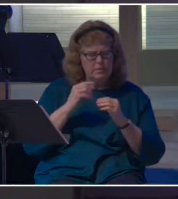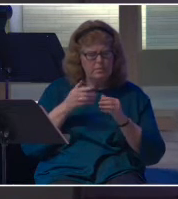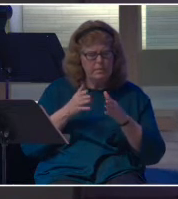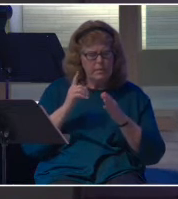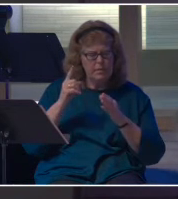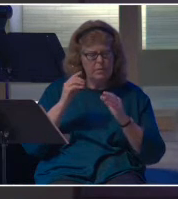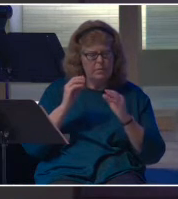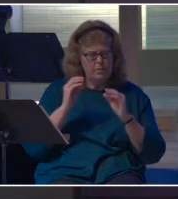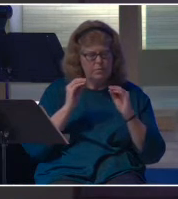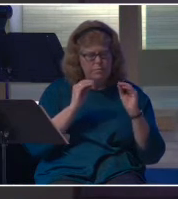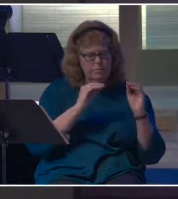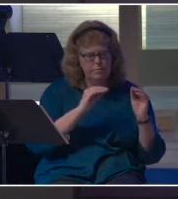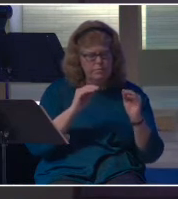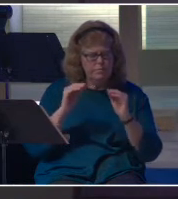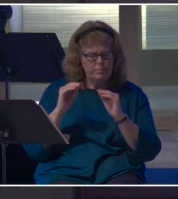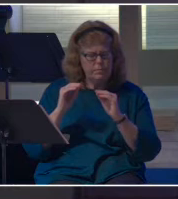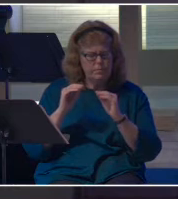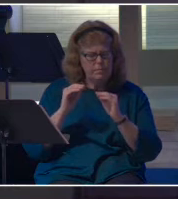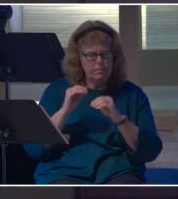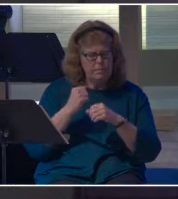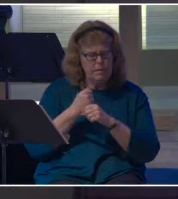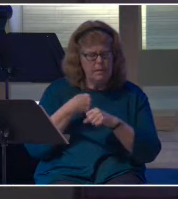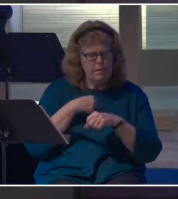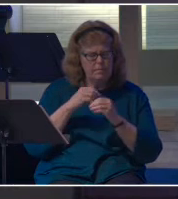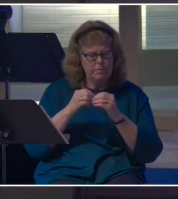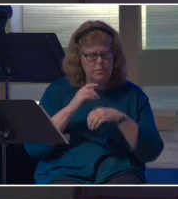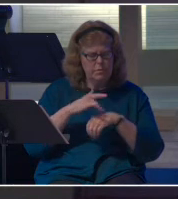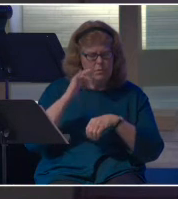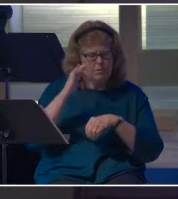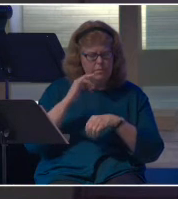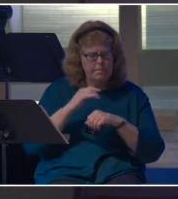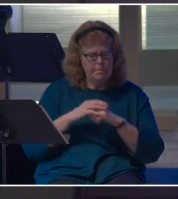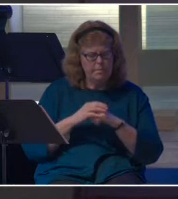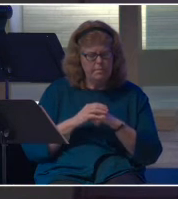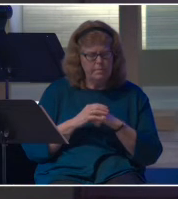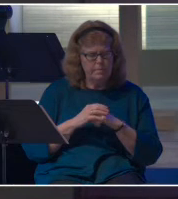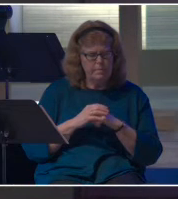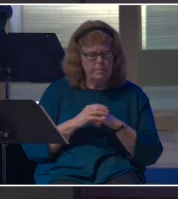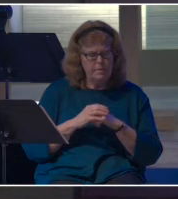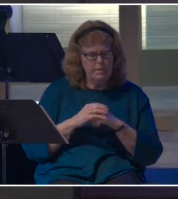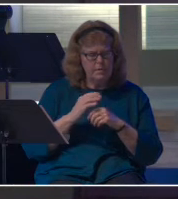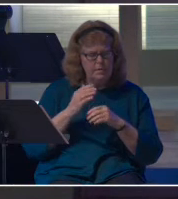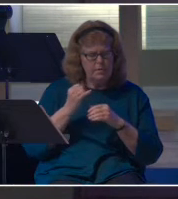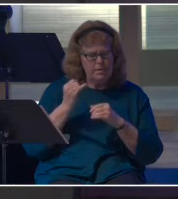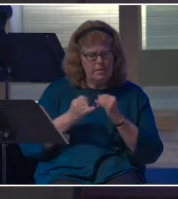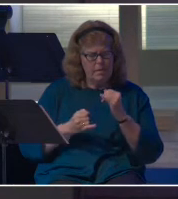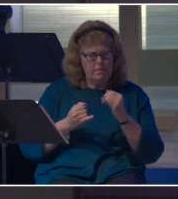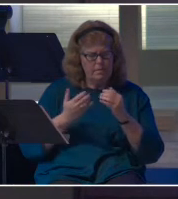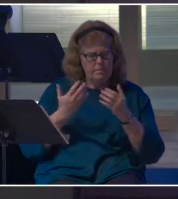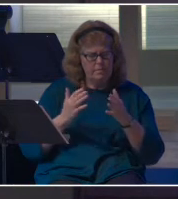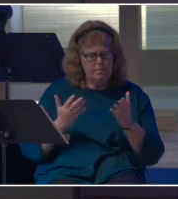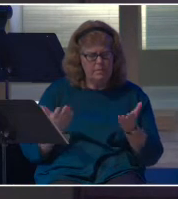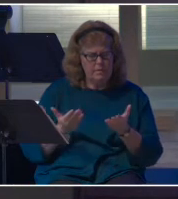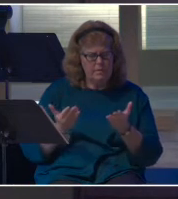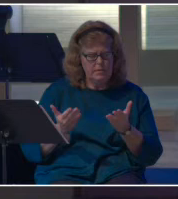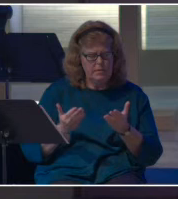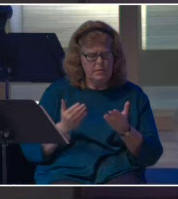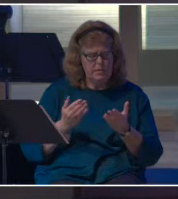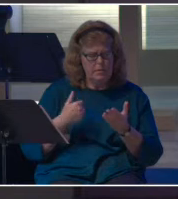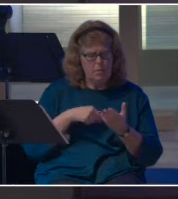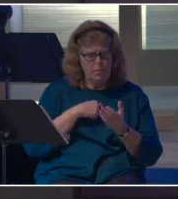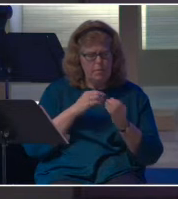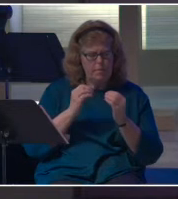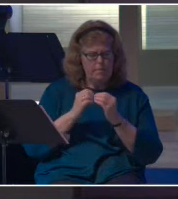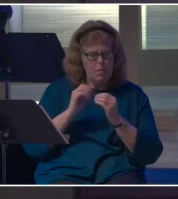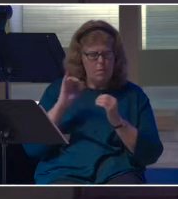us, allow you to sharpen us, Lord. And that at the end of this time together, that we'd be more